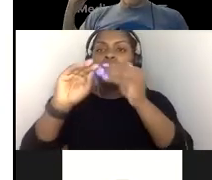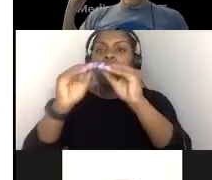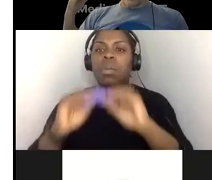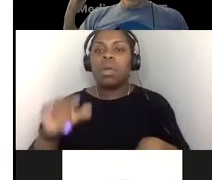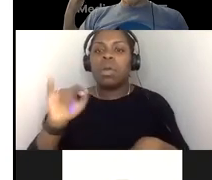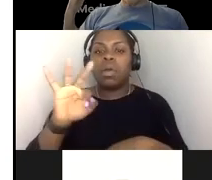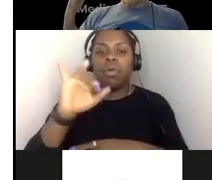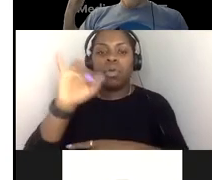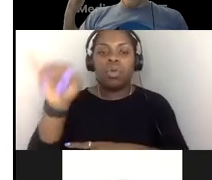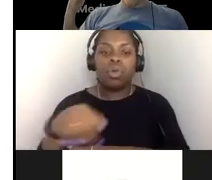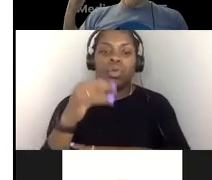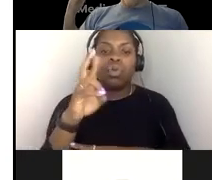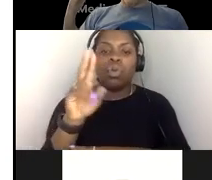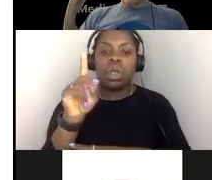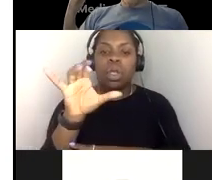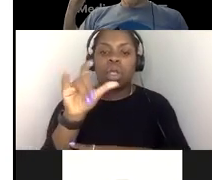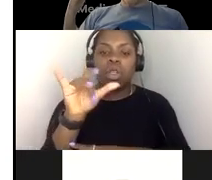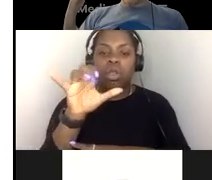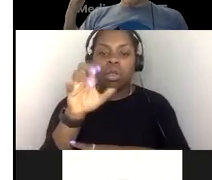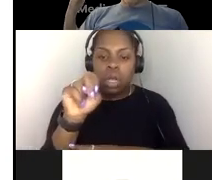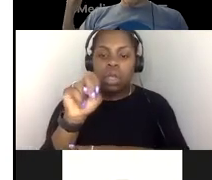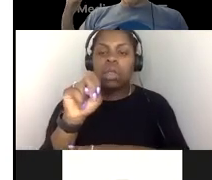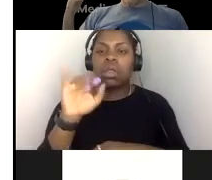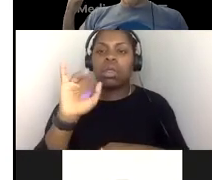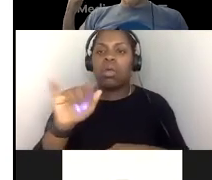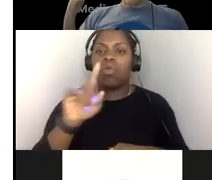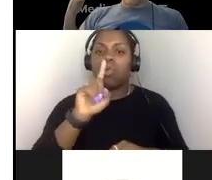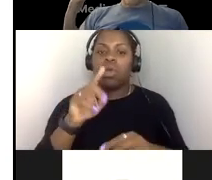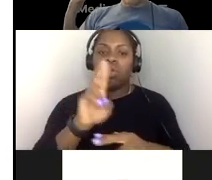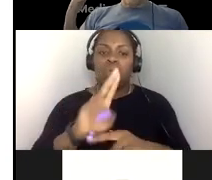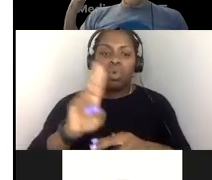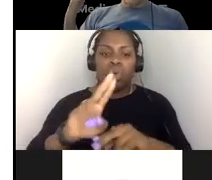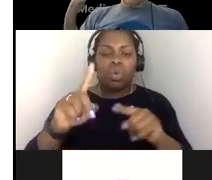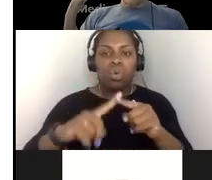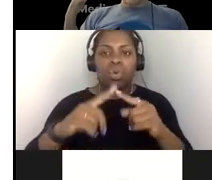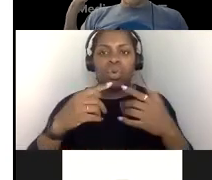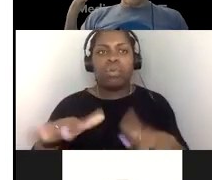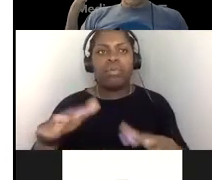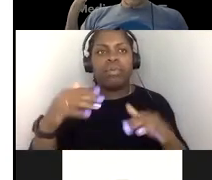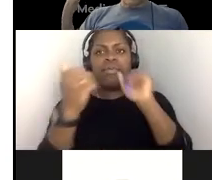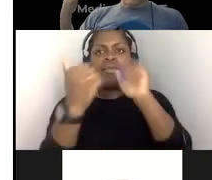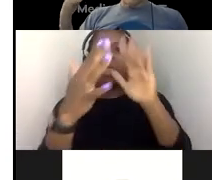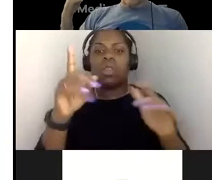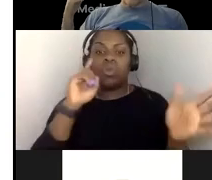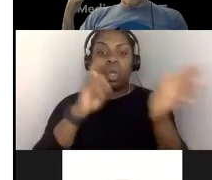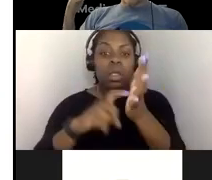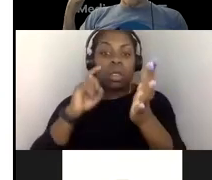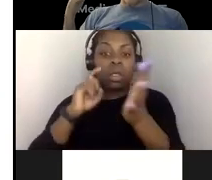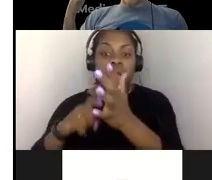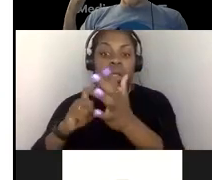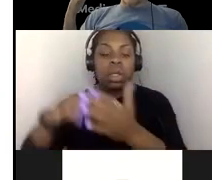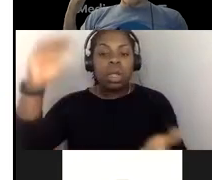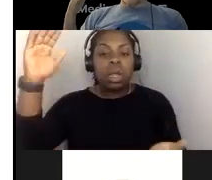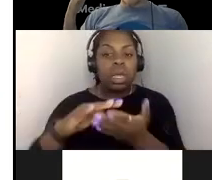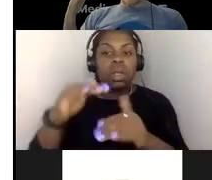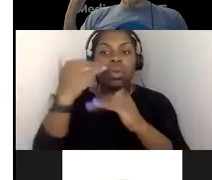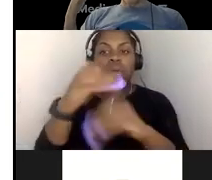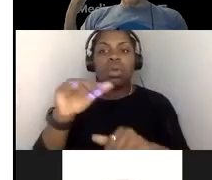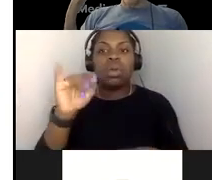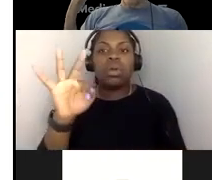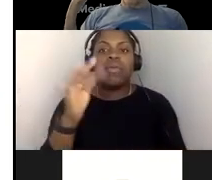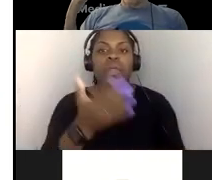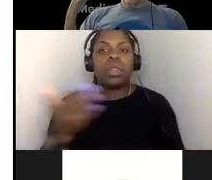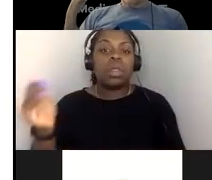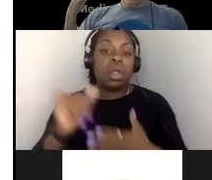jurisdictions that have opted to ban or at least restrict the use of facial recognition. So that's one piece.